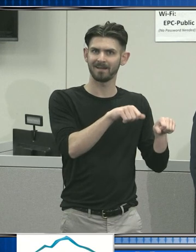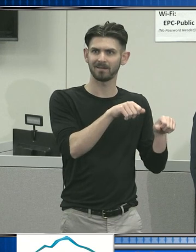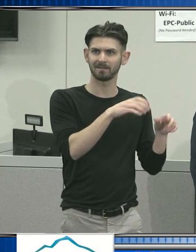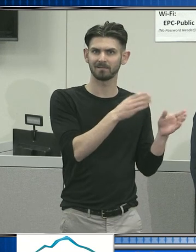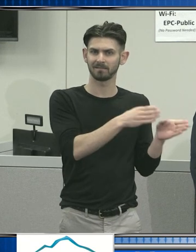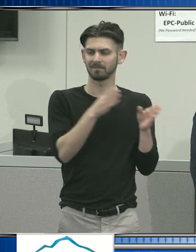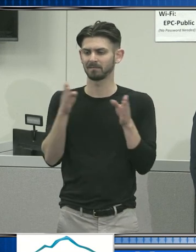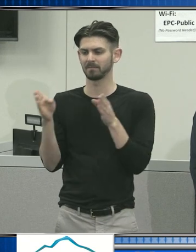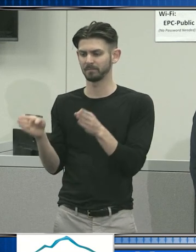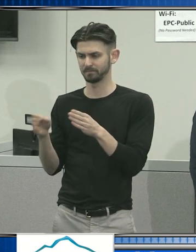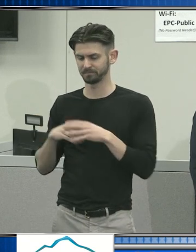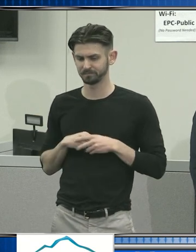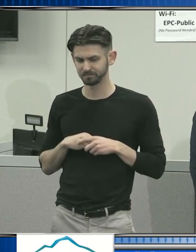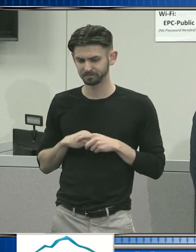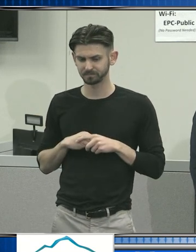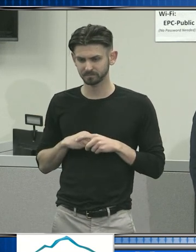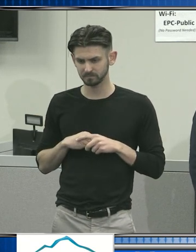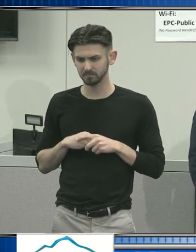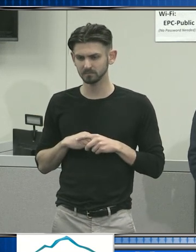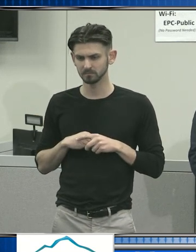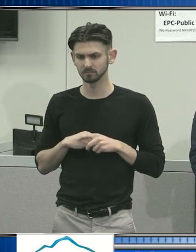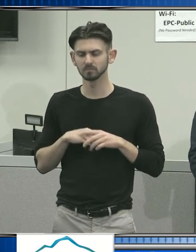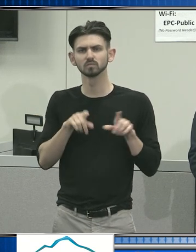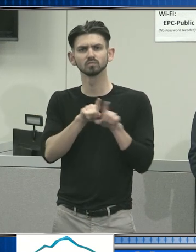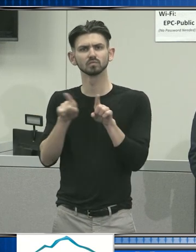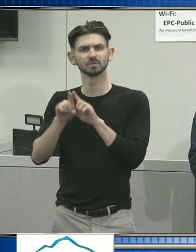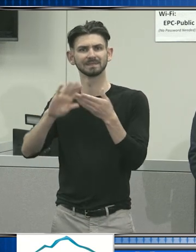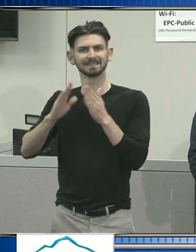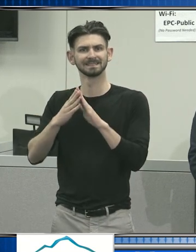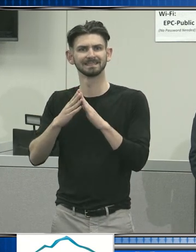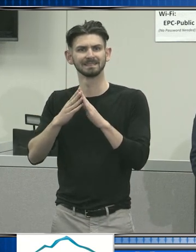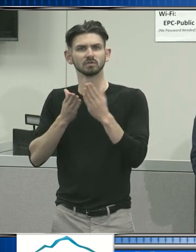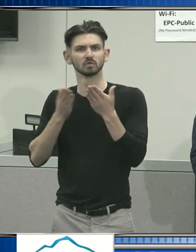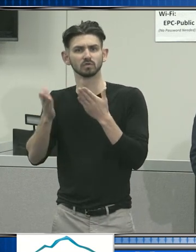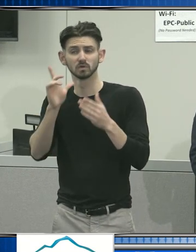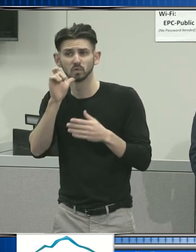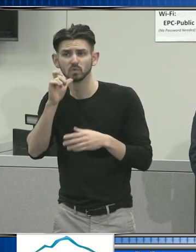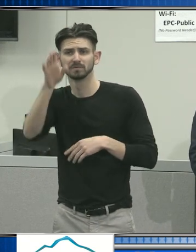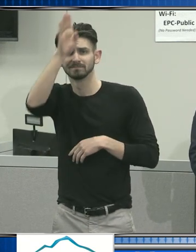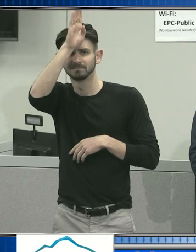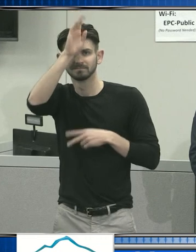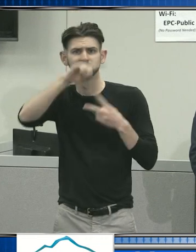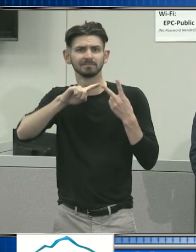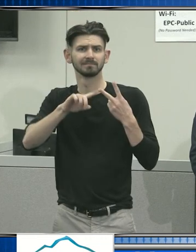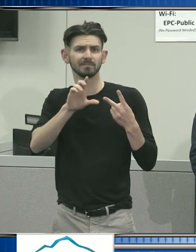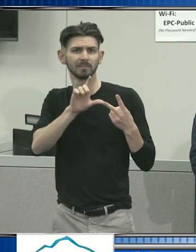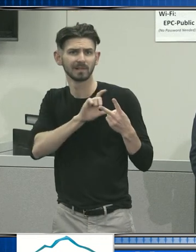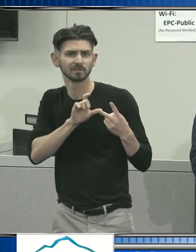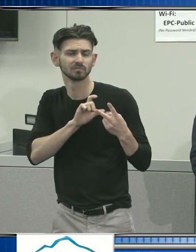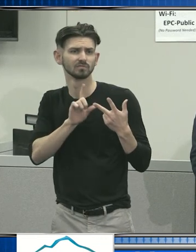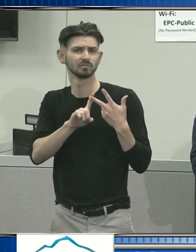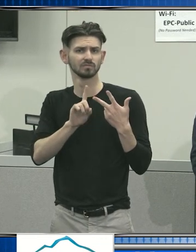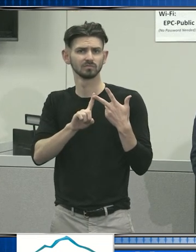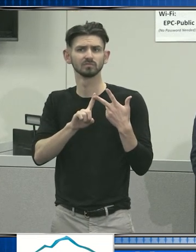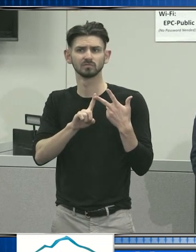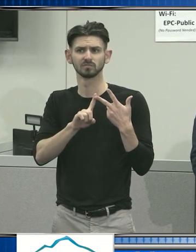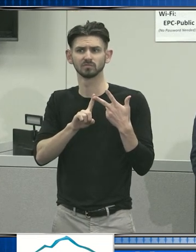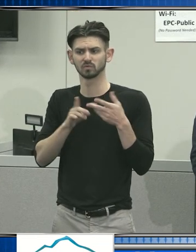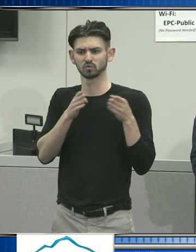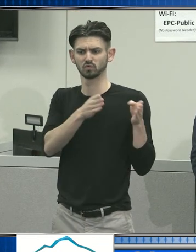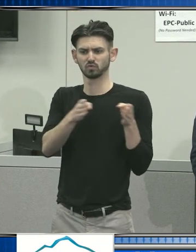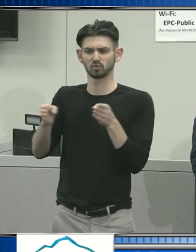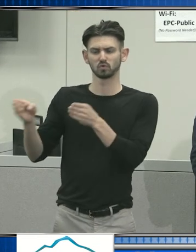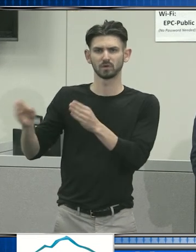direct provision of city services, such as our firefighters, our police officers, our street repair